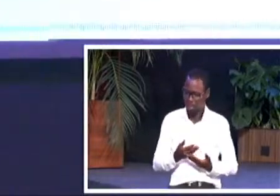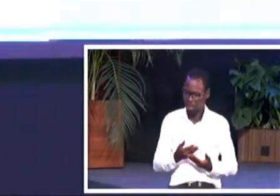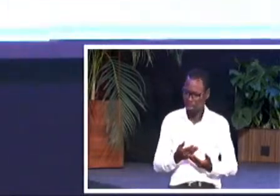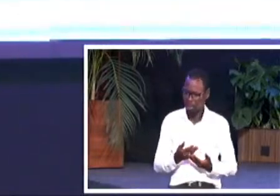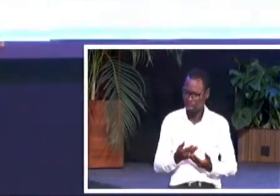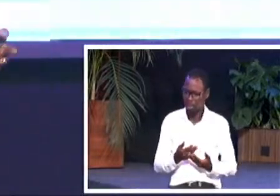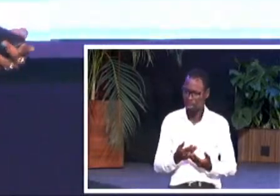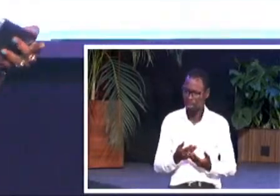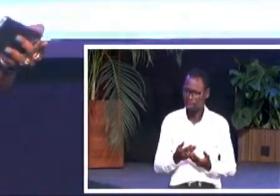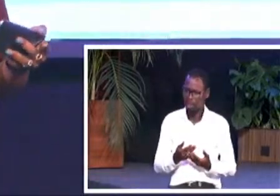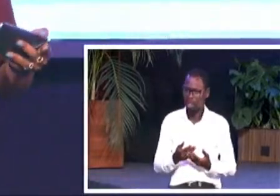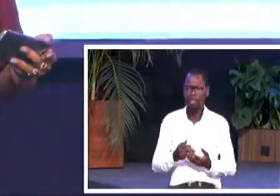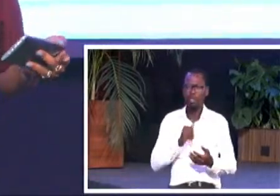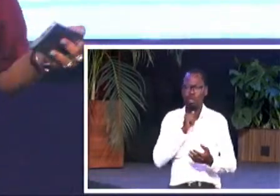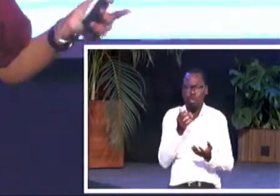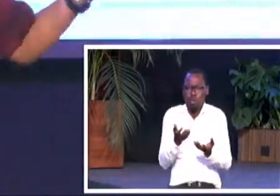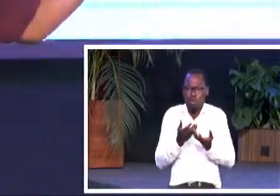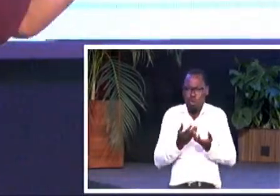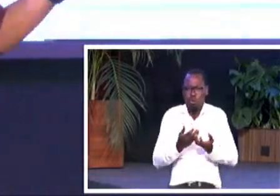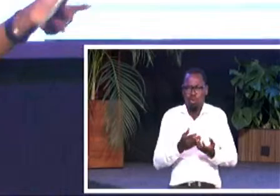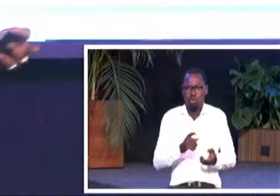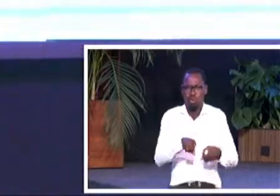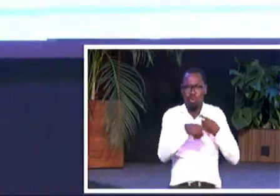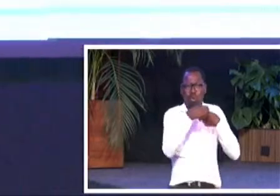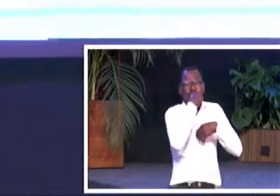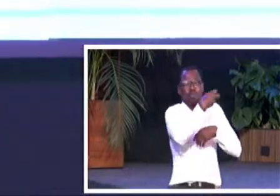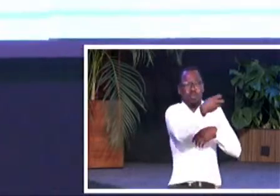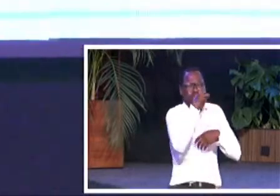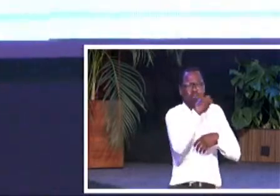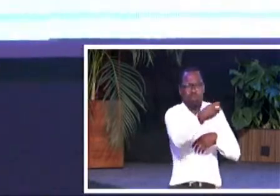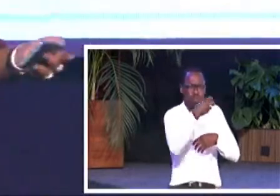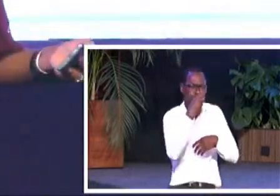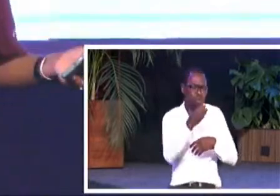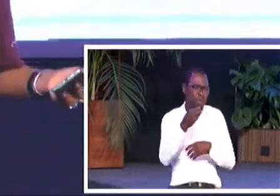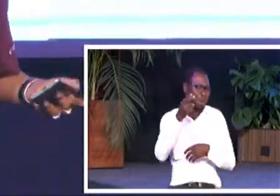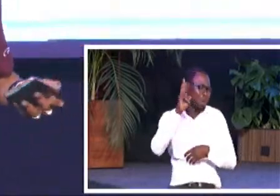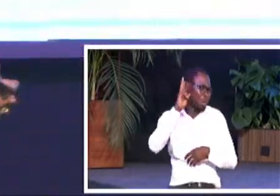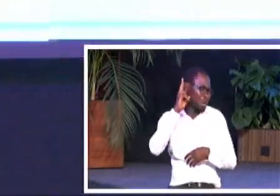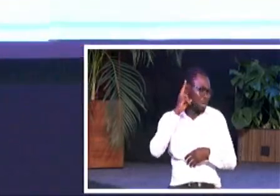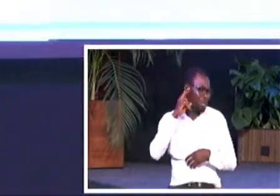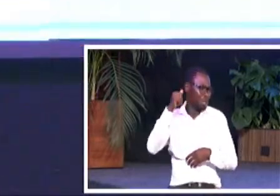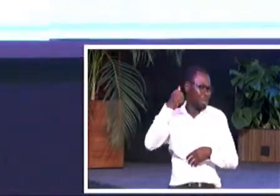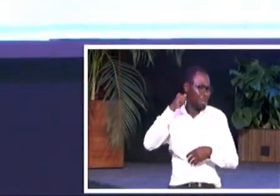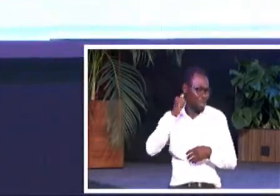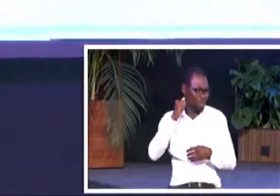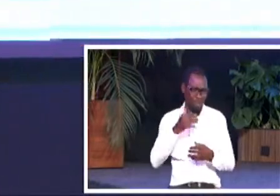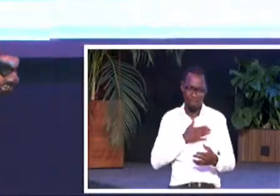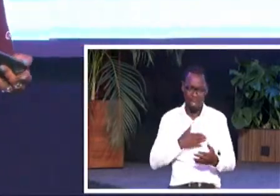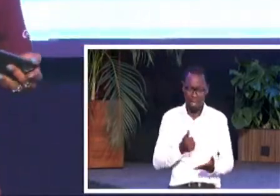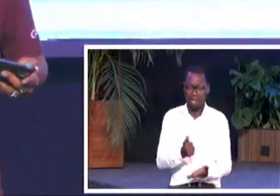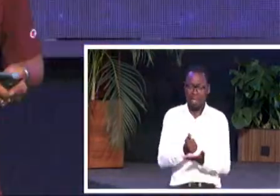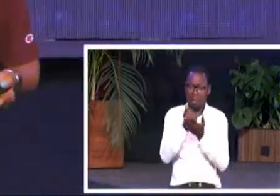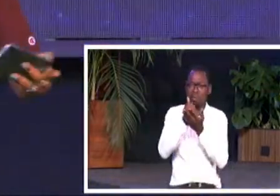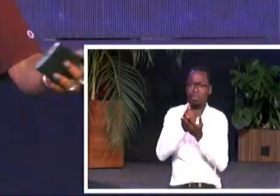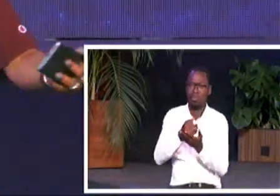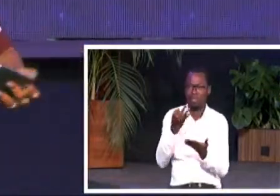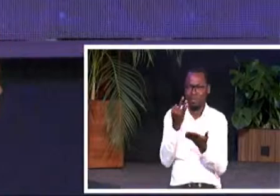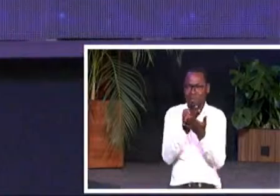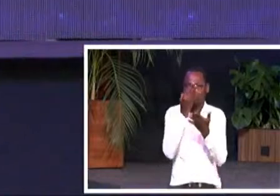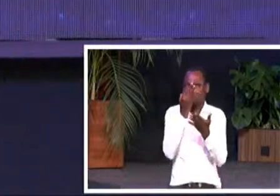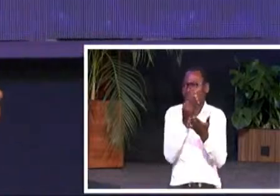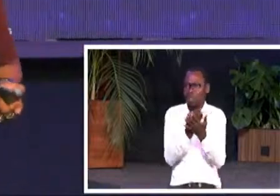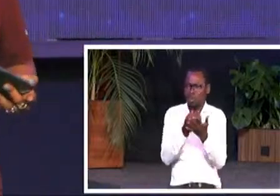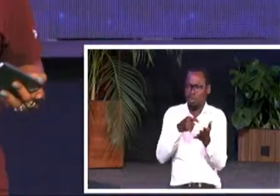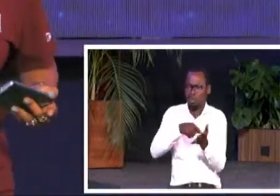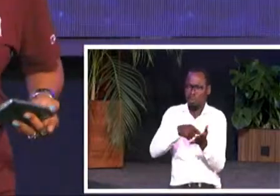on somebody's door. My auntie, my uncle, please help me with school fees. To pay my child's